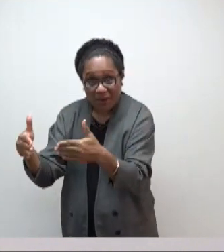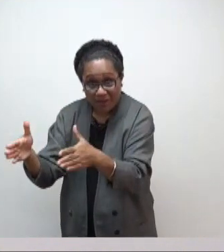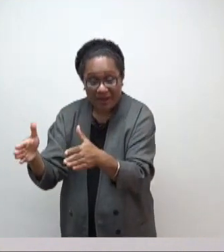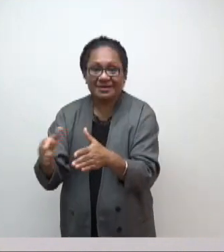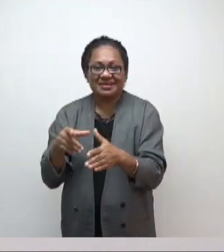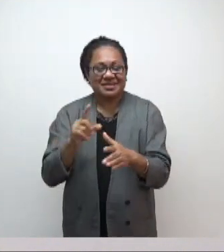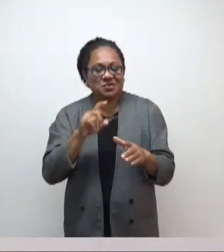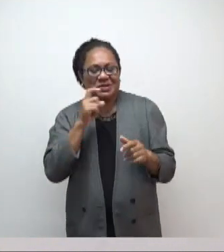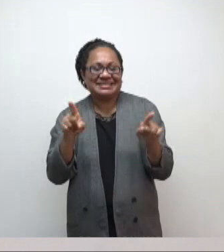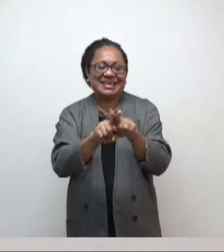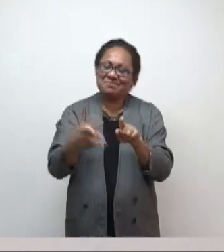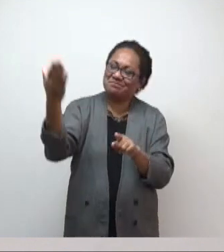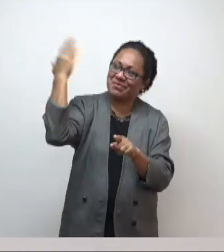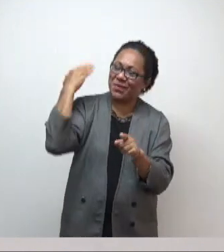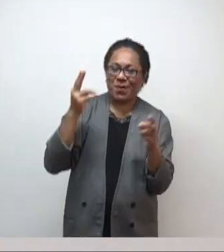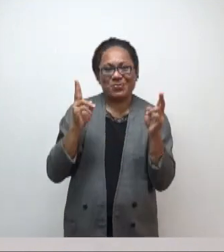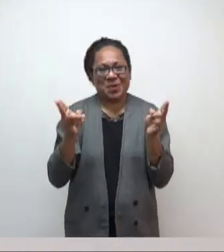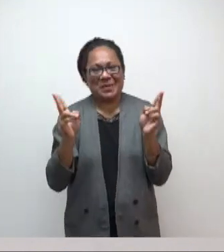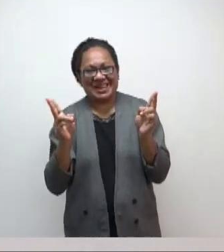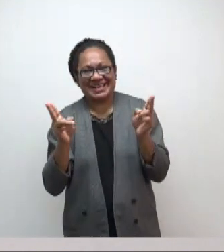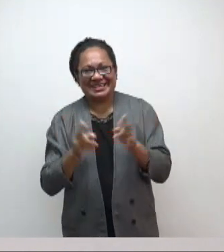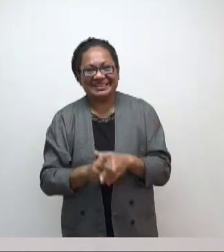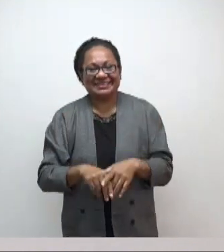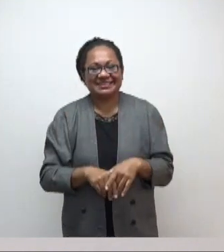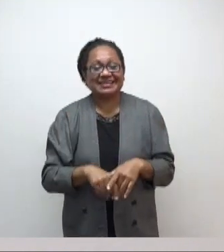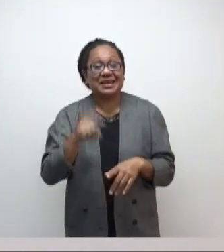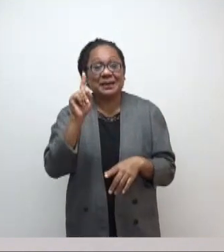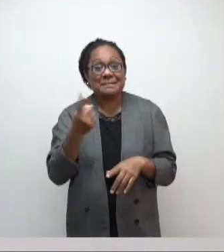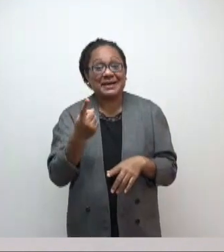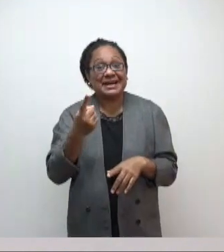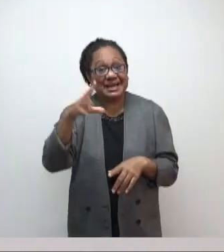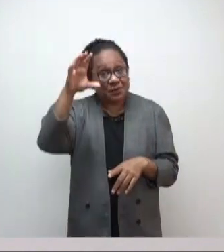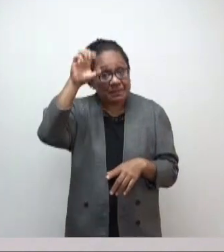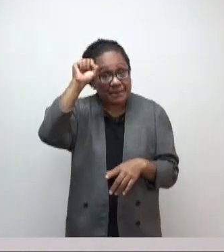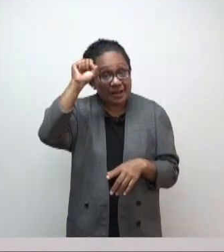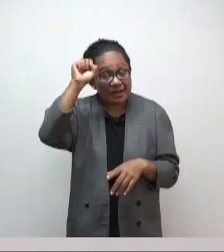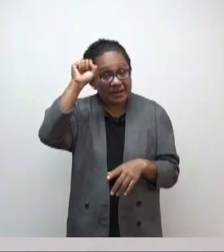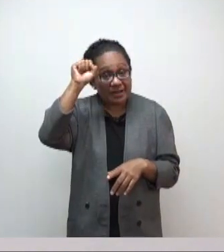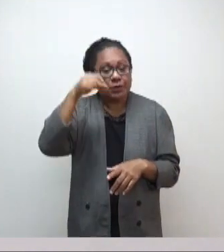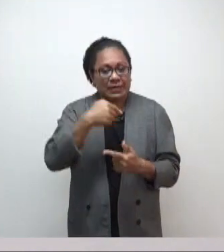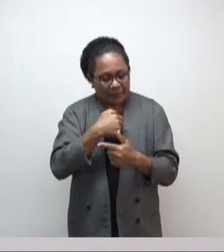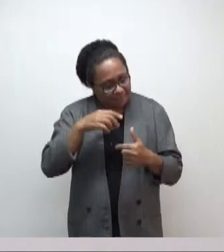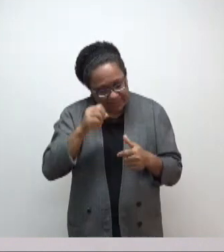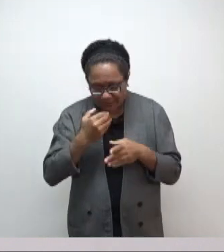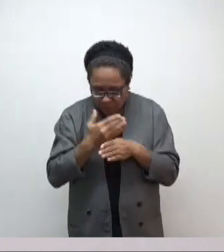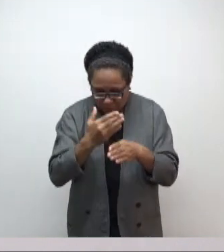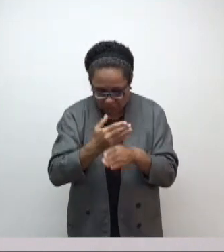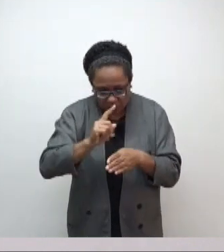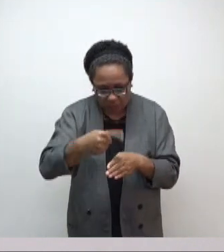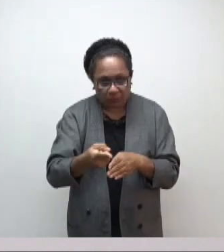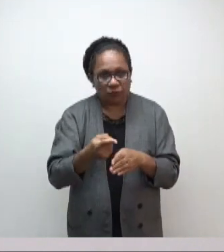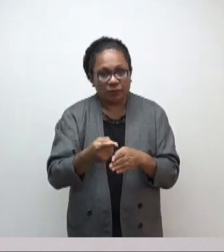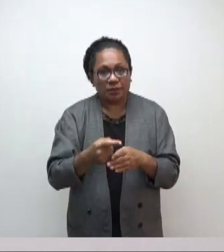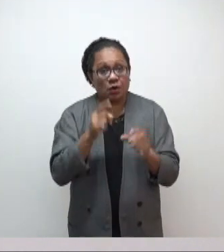us. But we need to strive for more than the Fiji of 6 months ago. Our goal is to